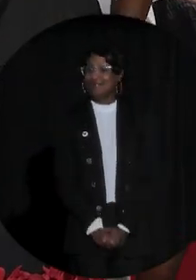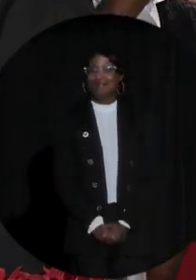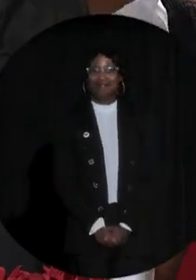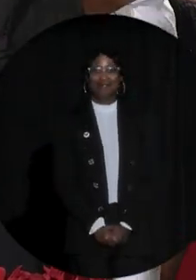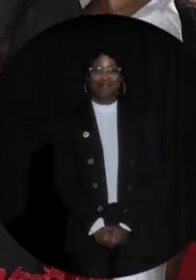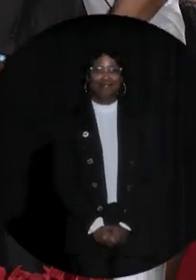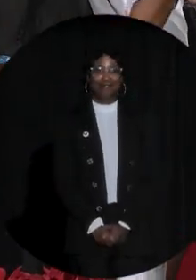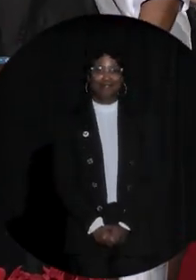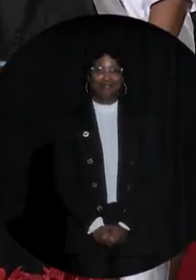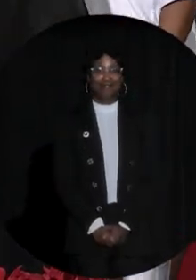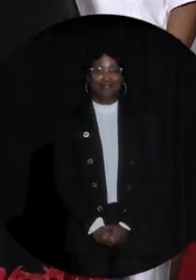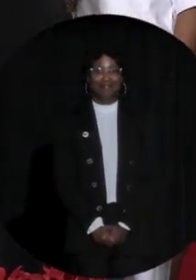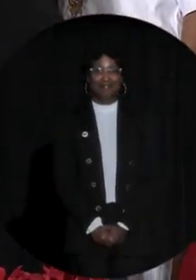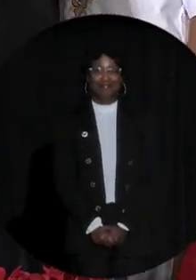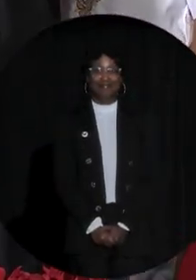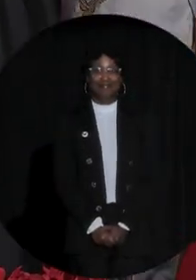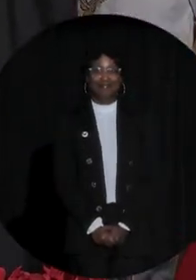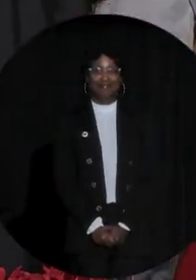Congratulations.